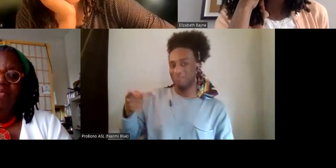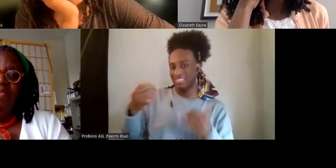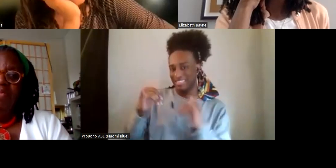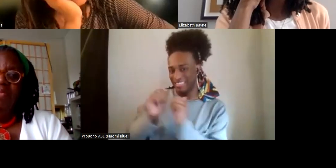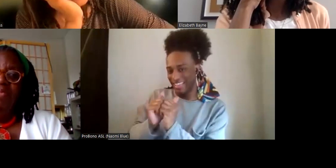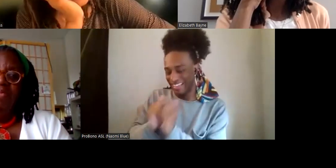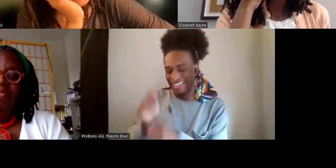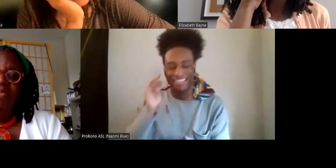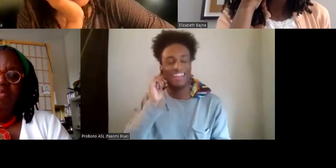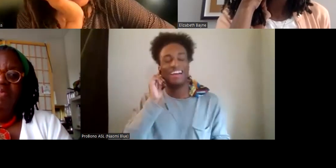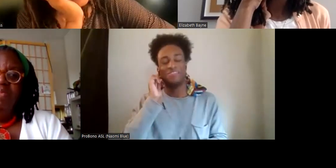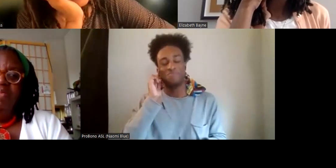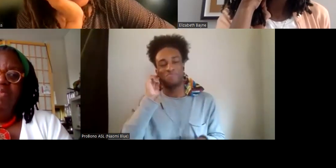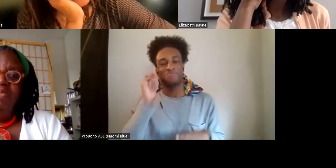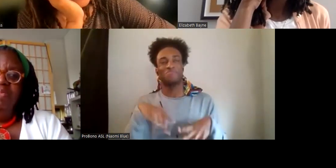And